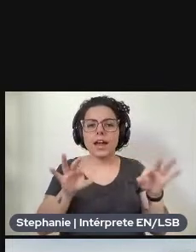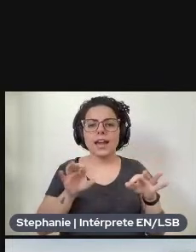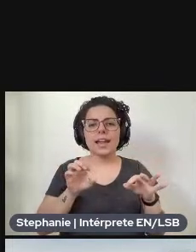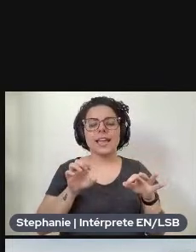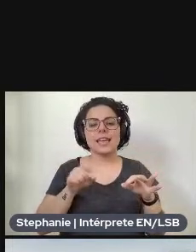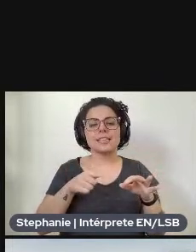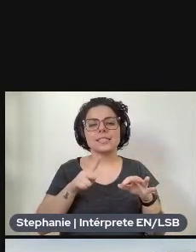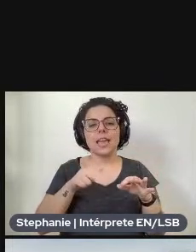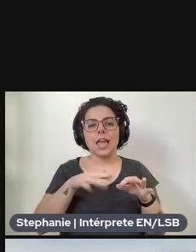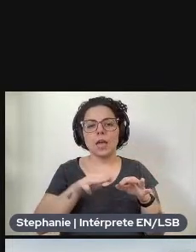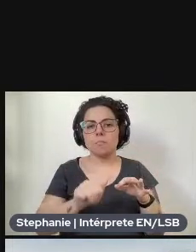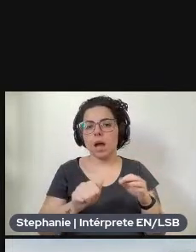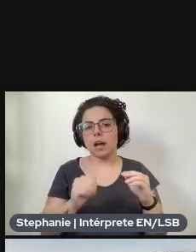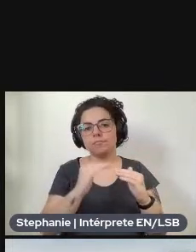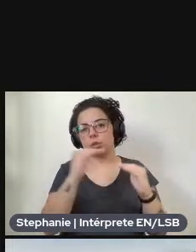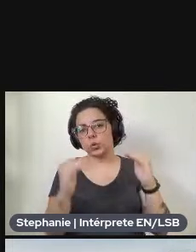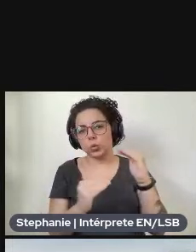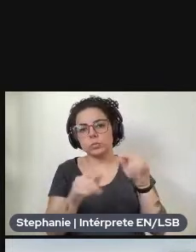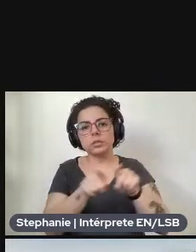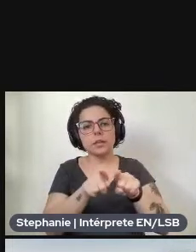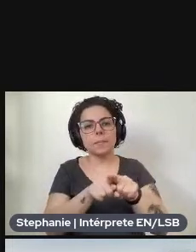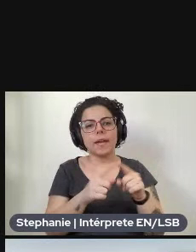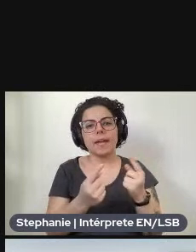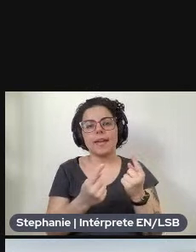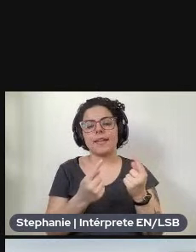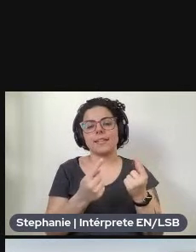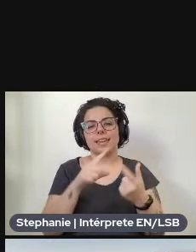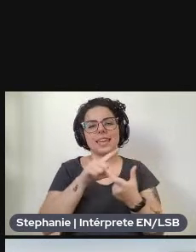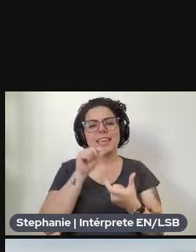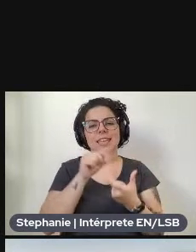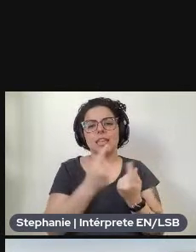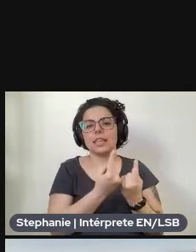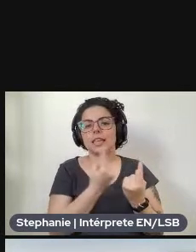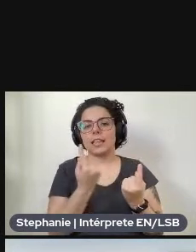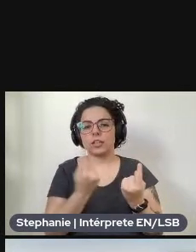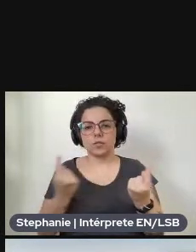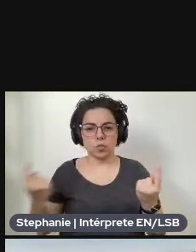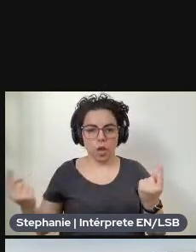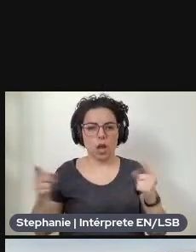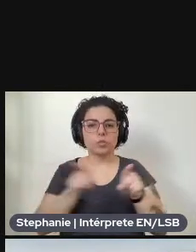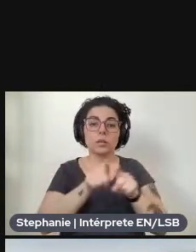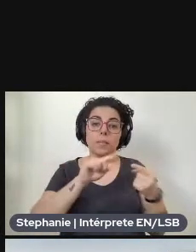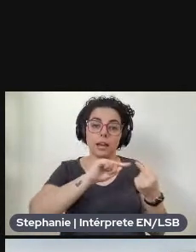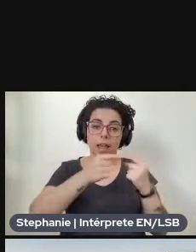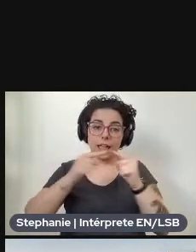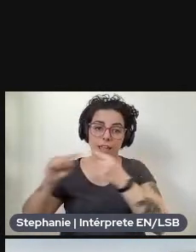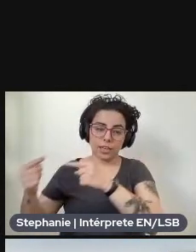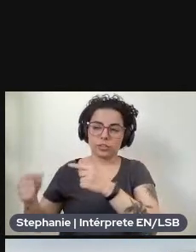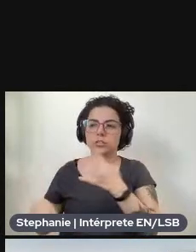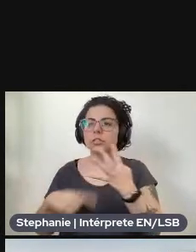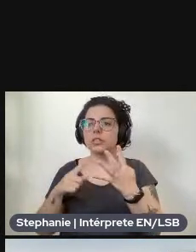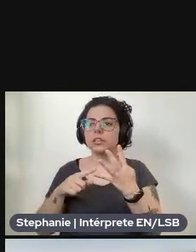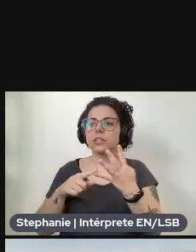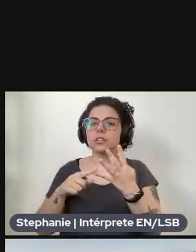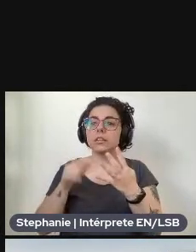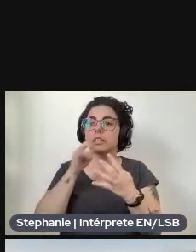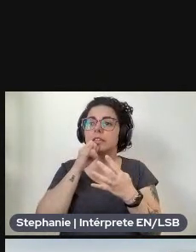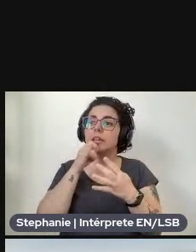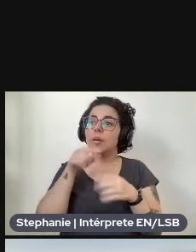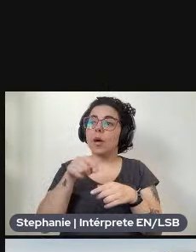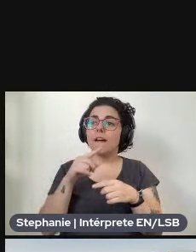place of individual items within the network. And then finally, and also interesting, so an added value of